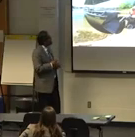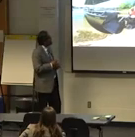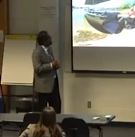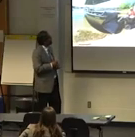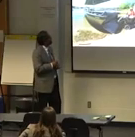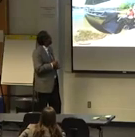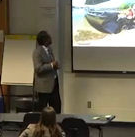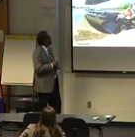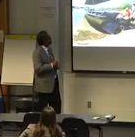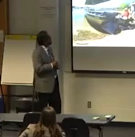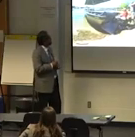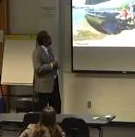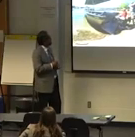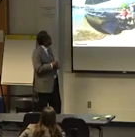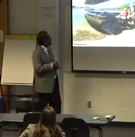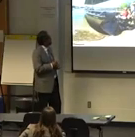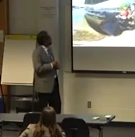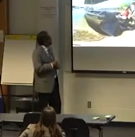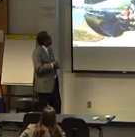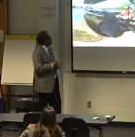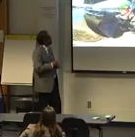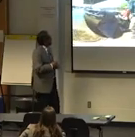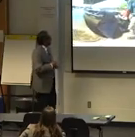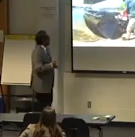This was the approach we had to take to get him on.